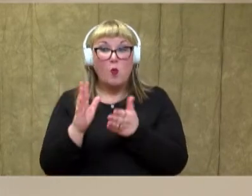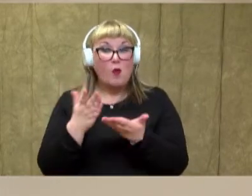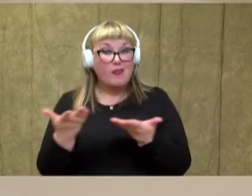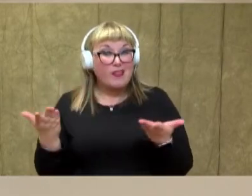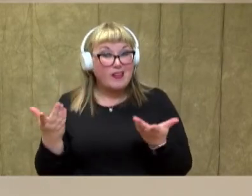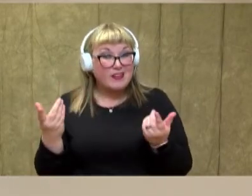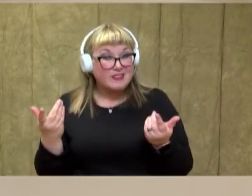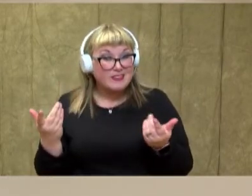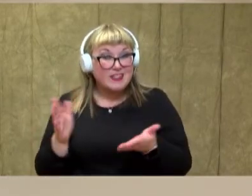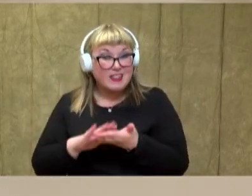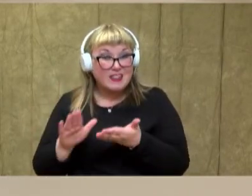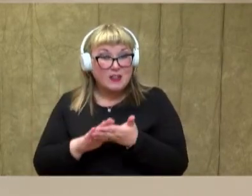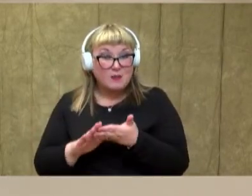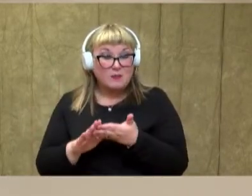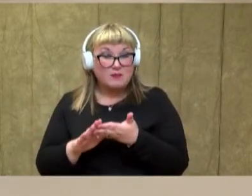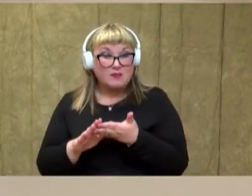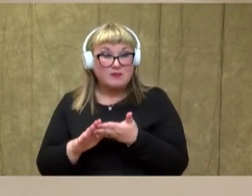up.